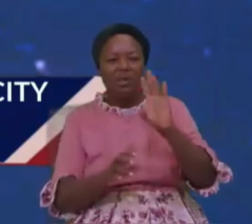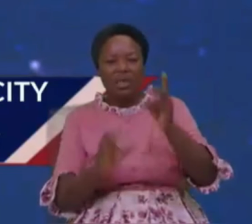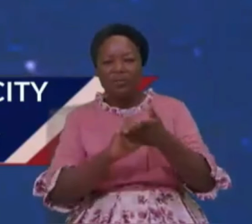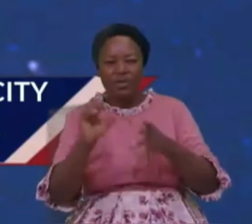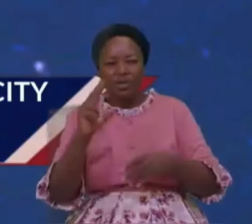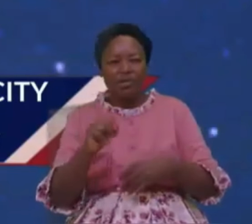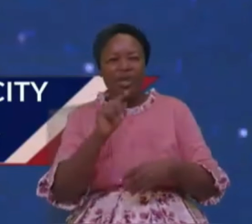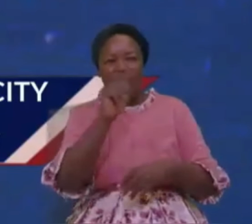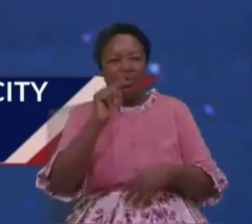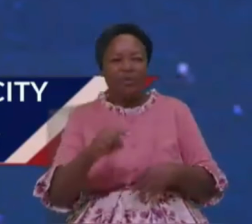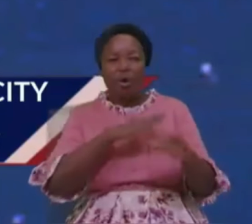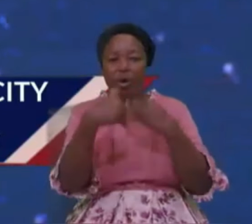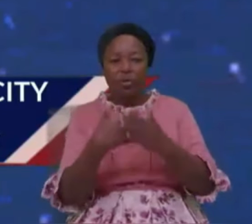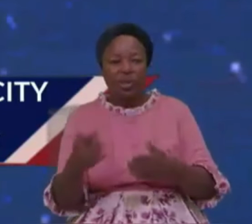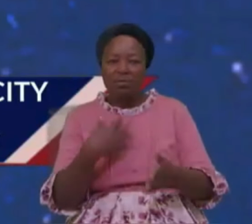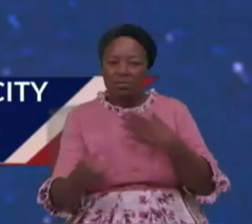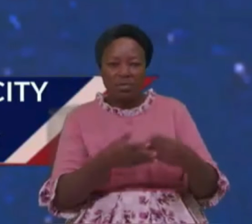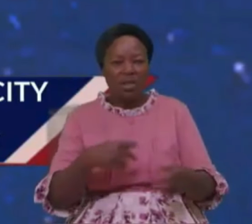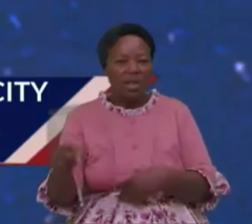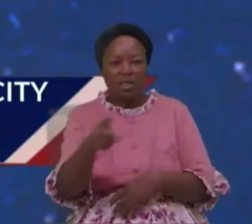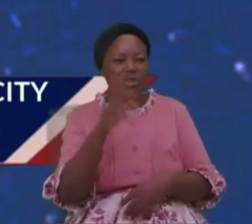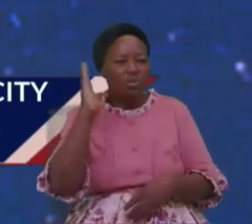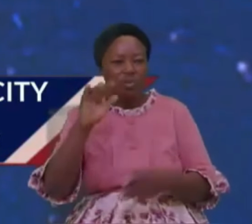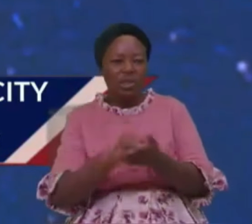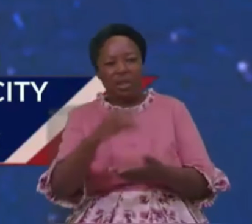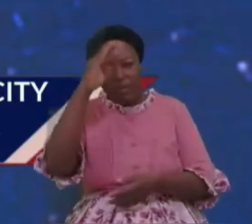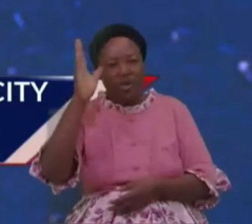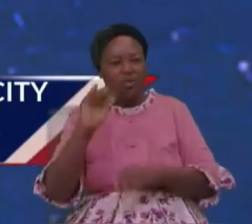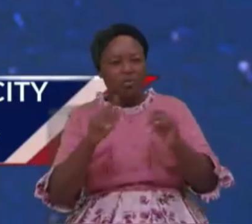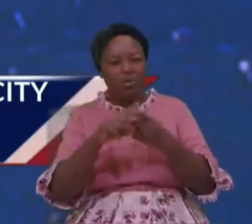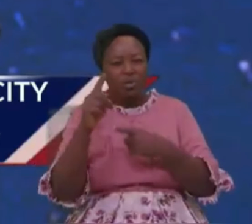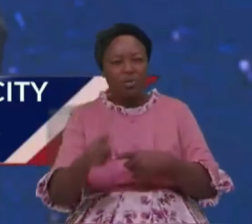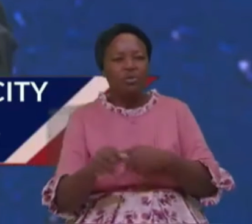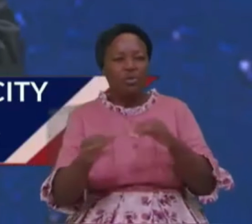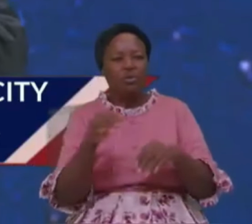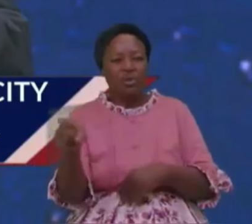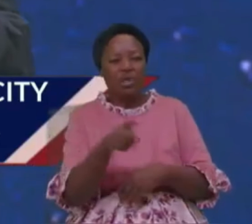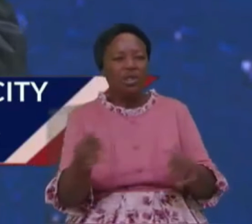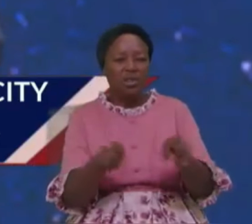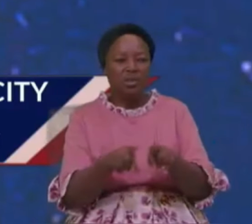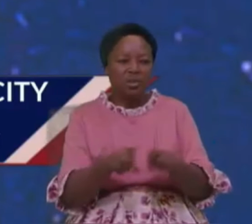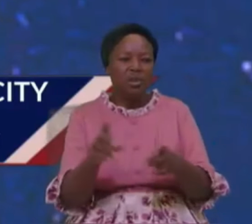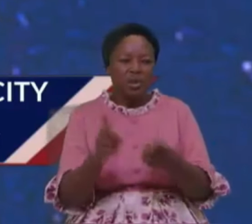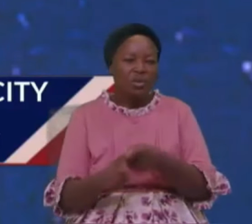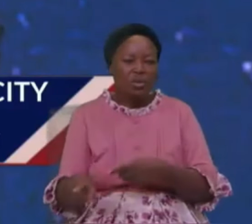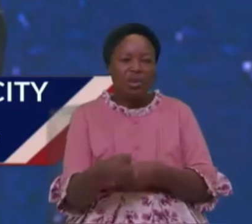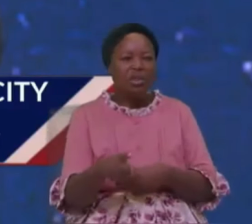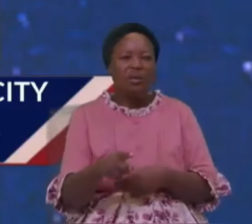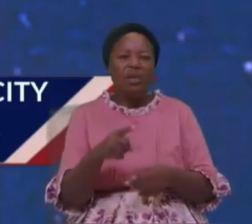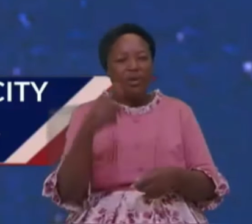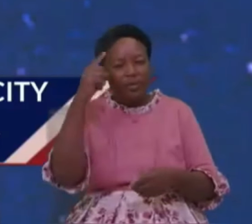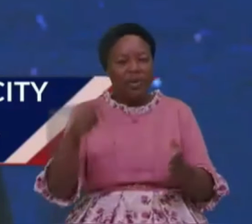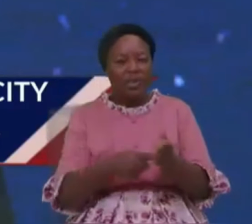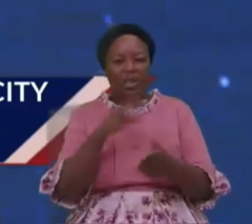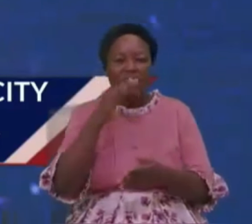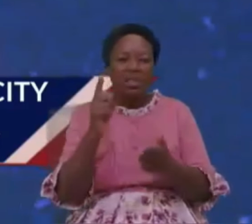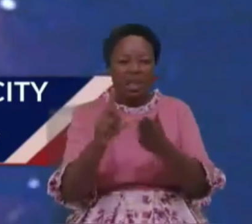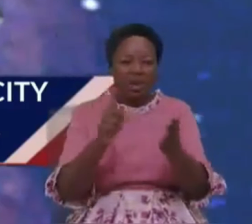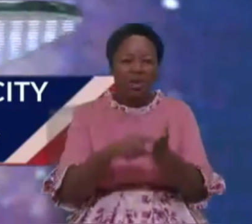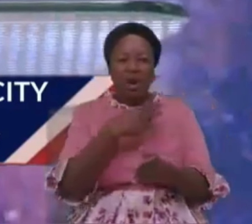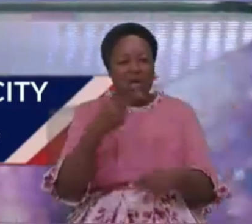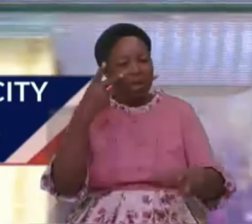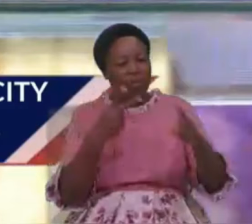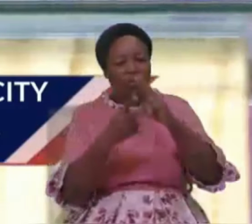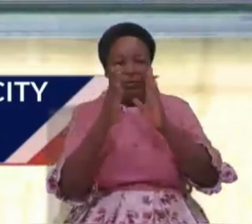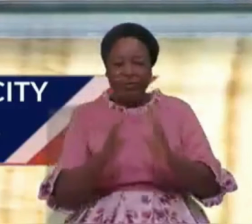that men should do to you, do ye even so to them, for this is the law and the prophets.